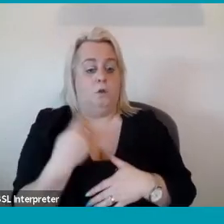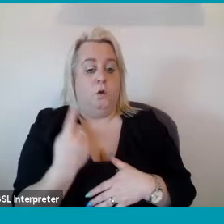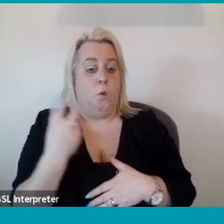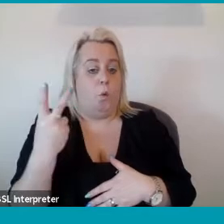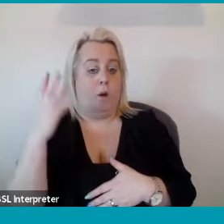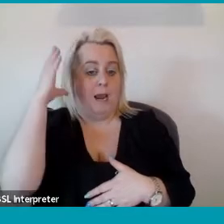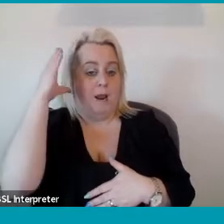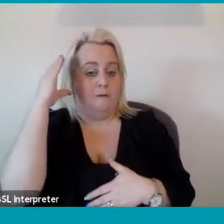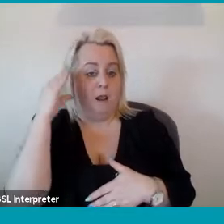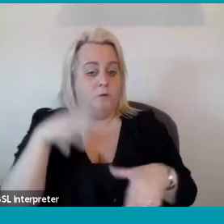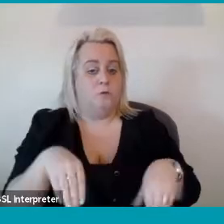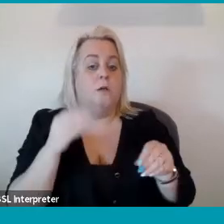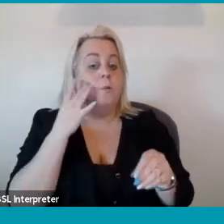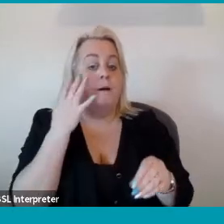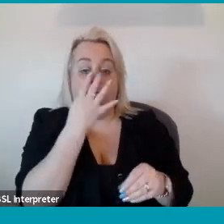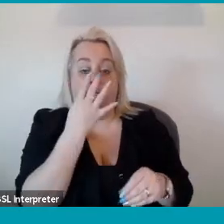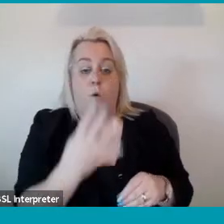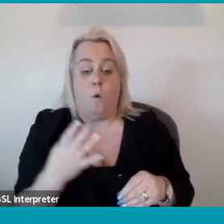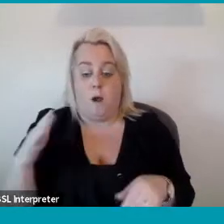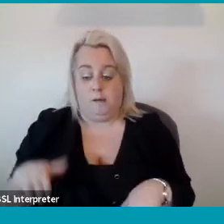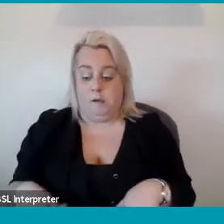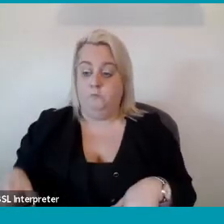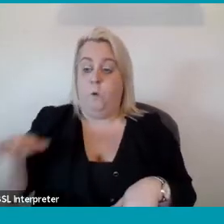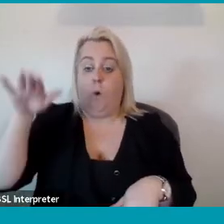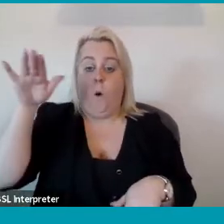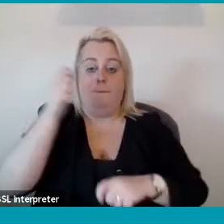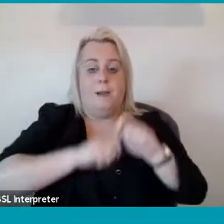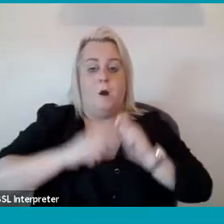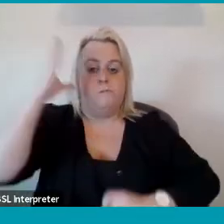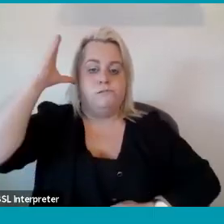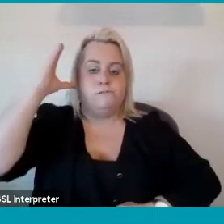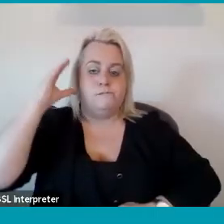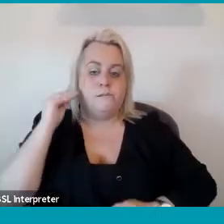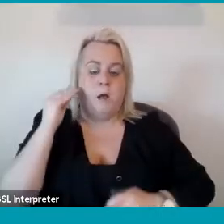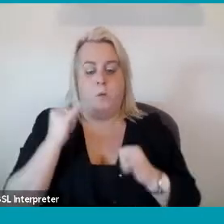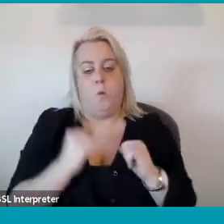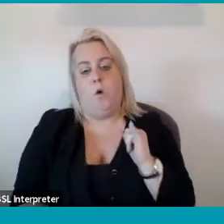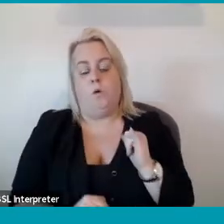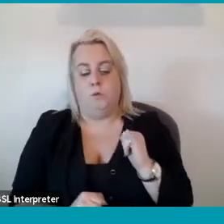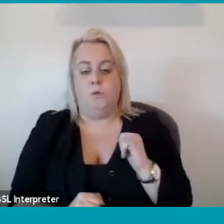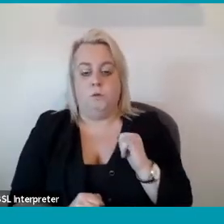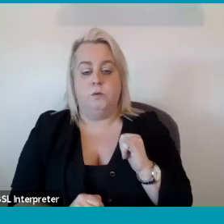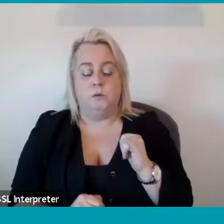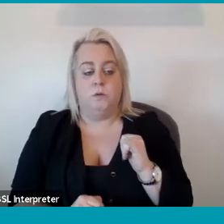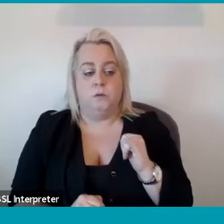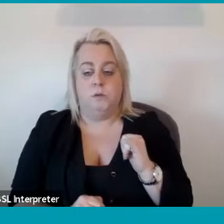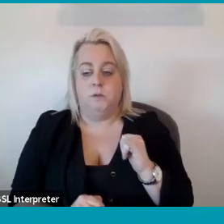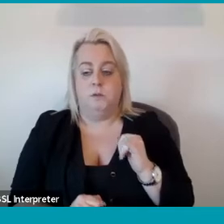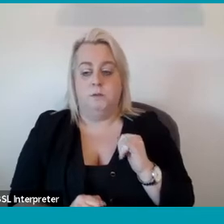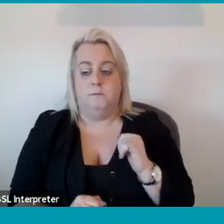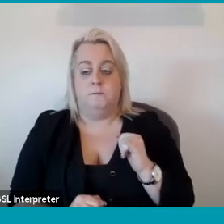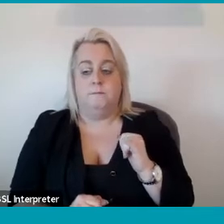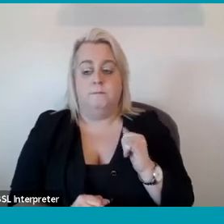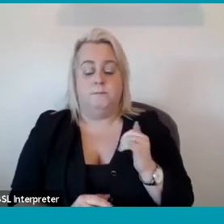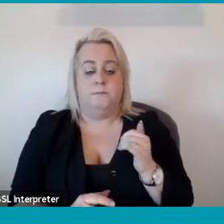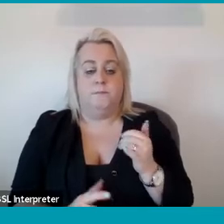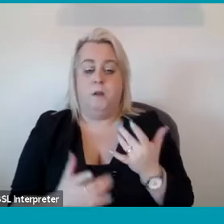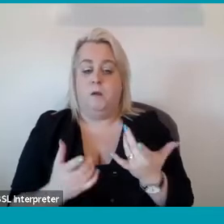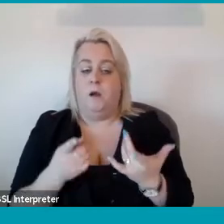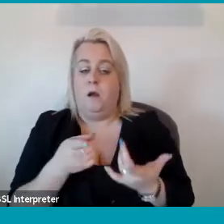were 4, but deteriorated over the years. And so it's an interesting one,